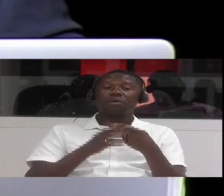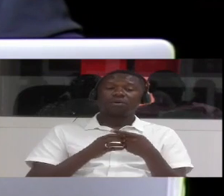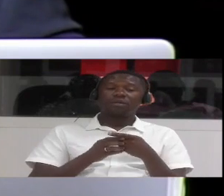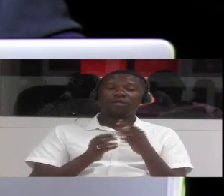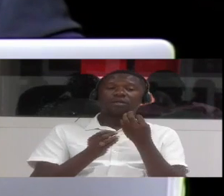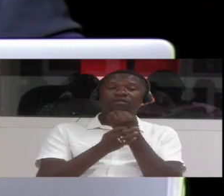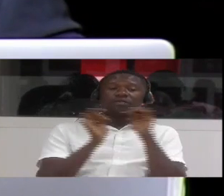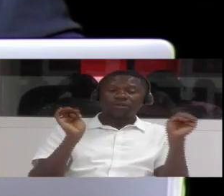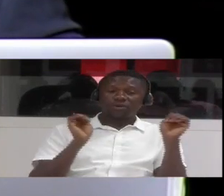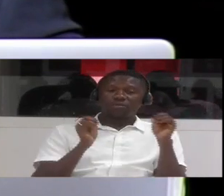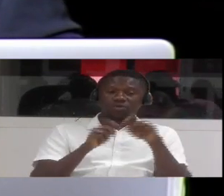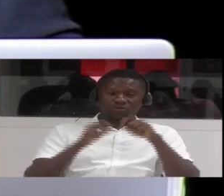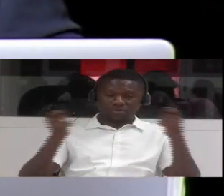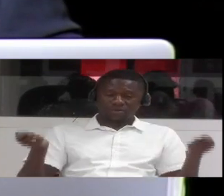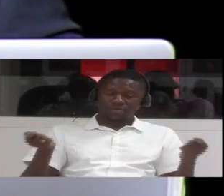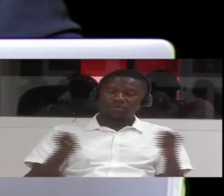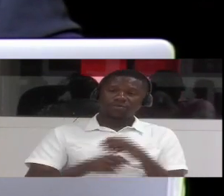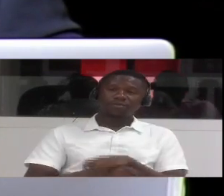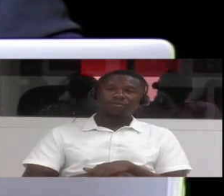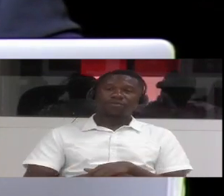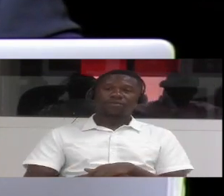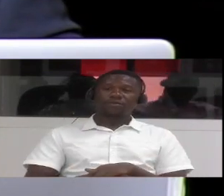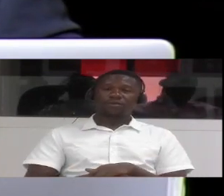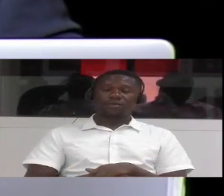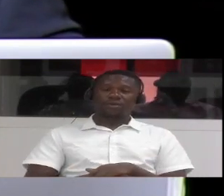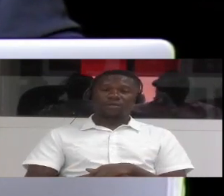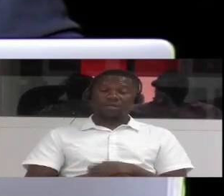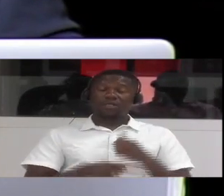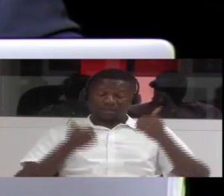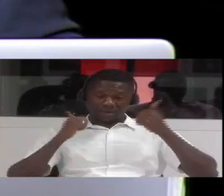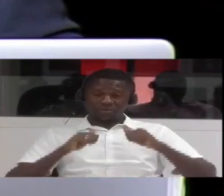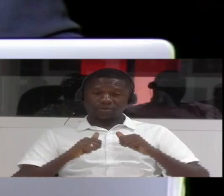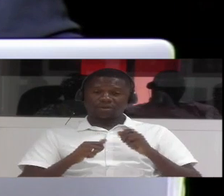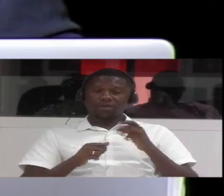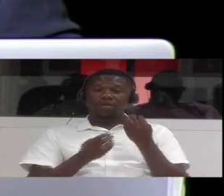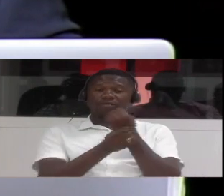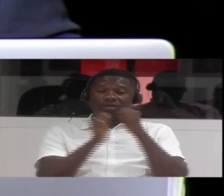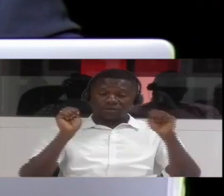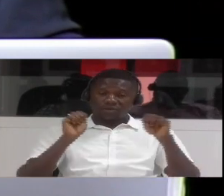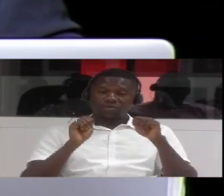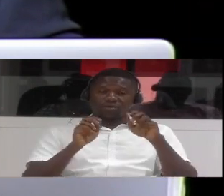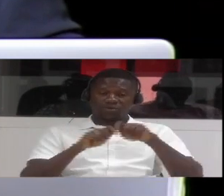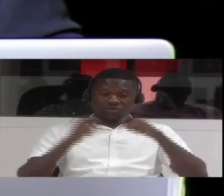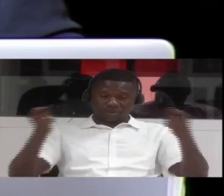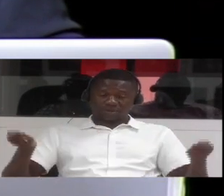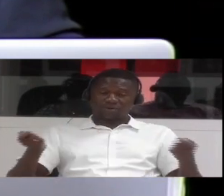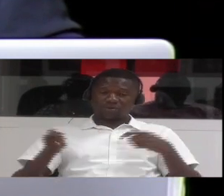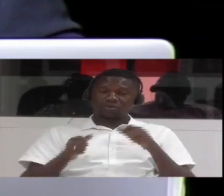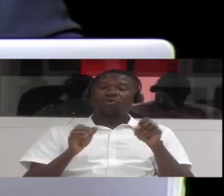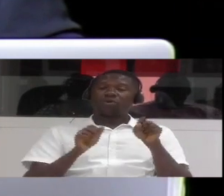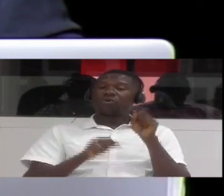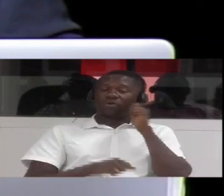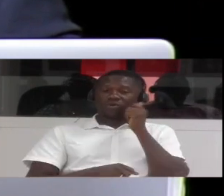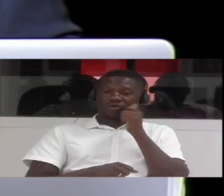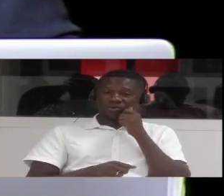Yes. So it appears Freedom newspaper was also a thorn in the face of JAMMEH. Anybody associated